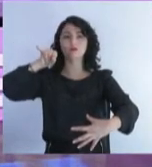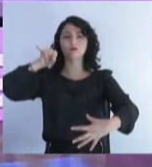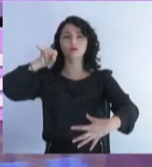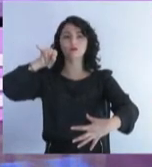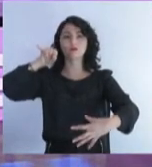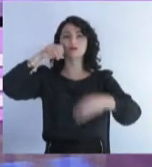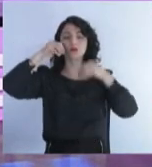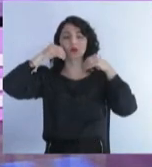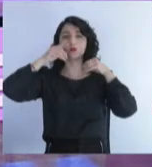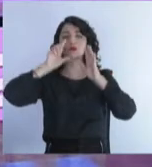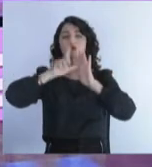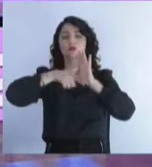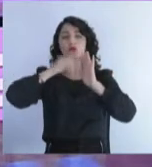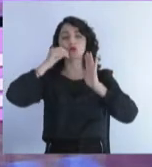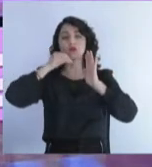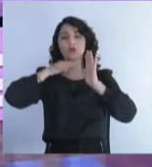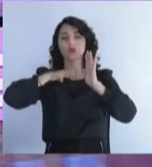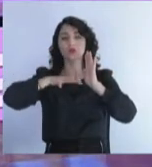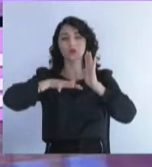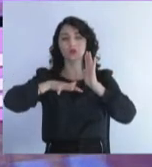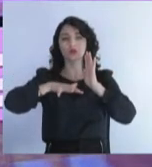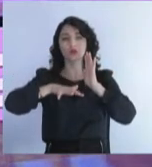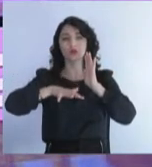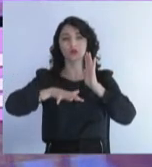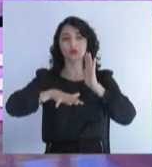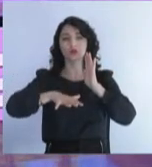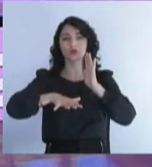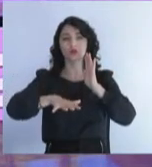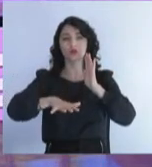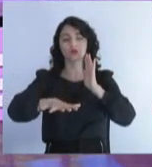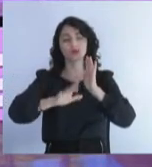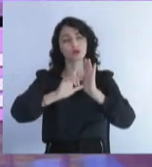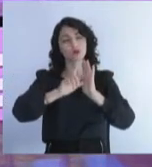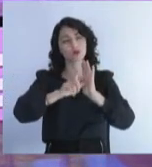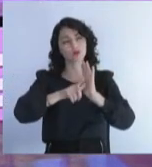and then exhale very slowly.